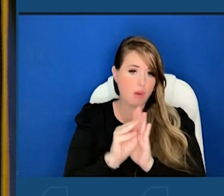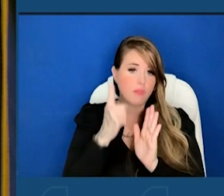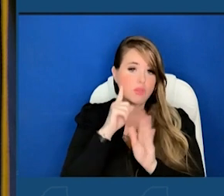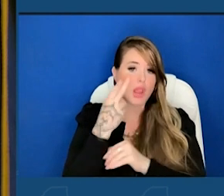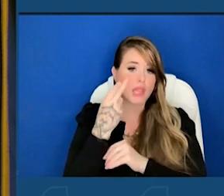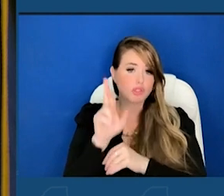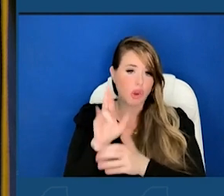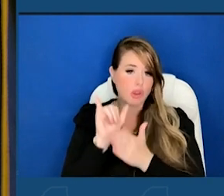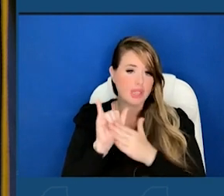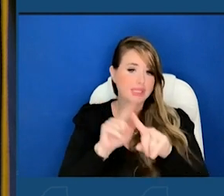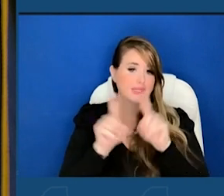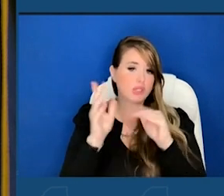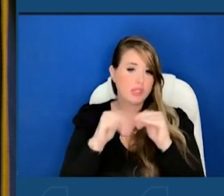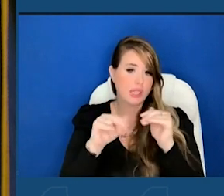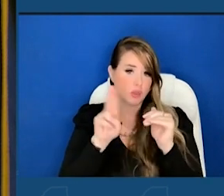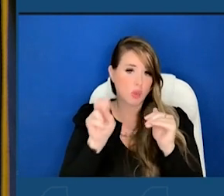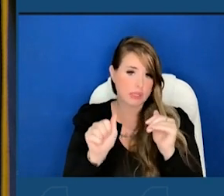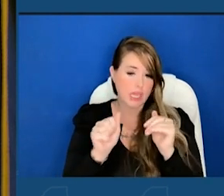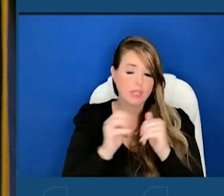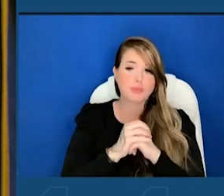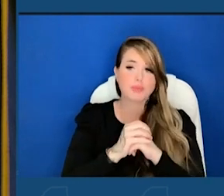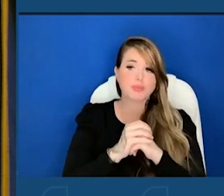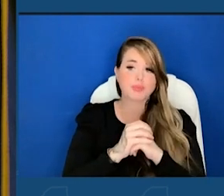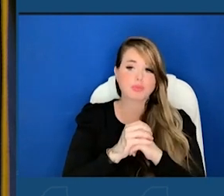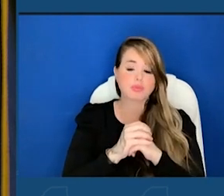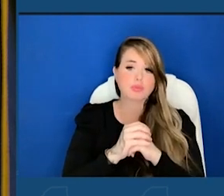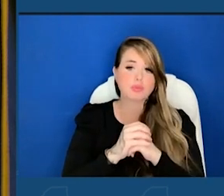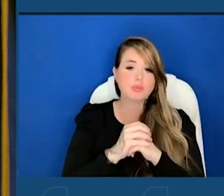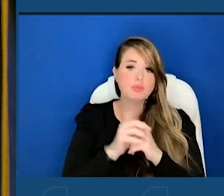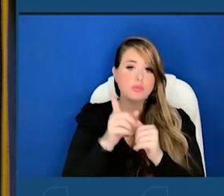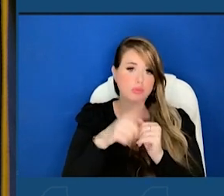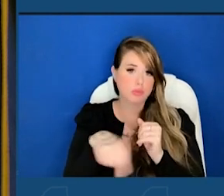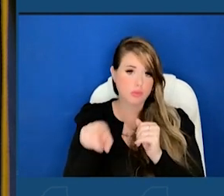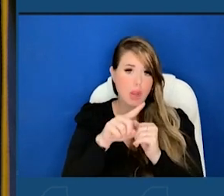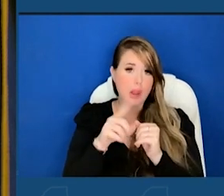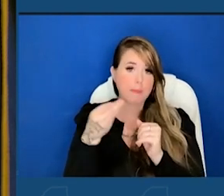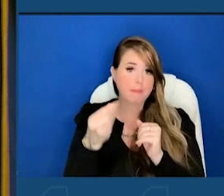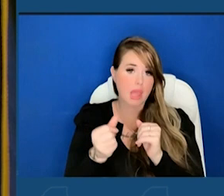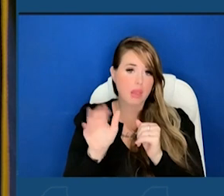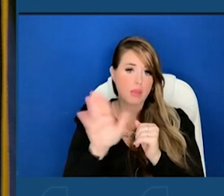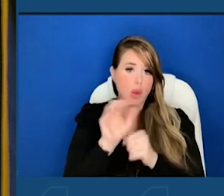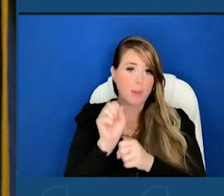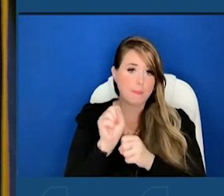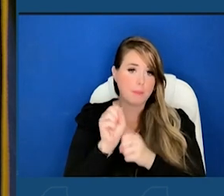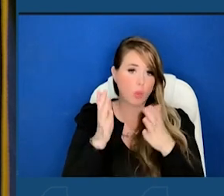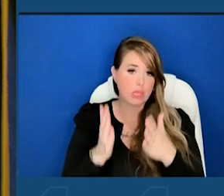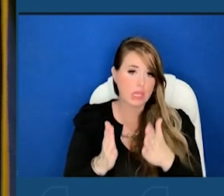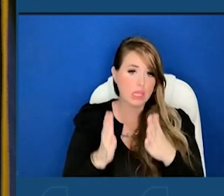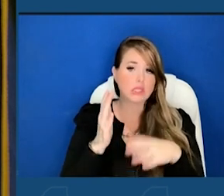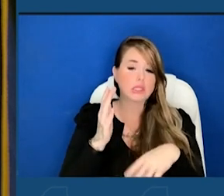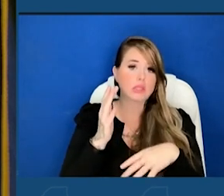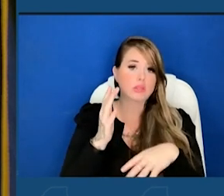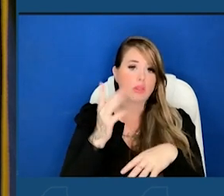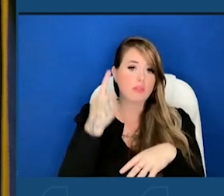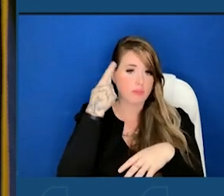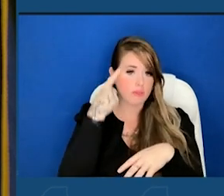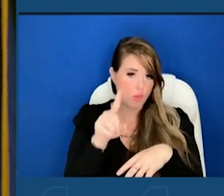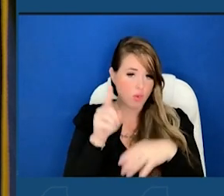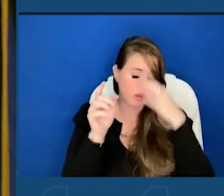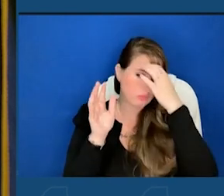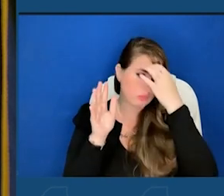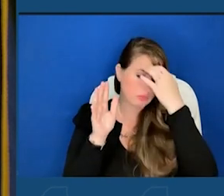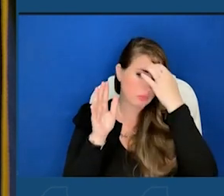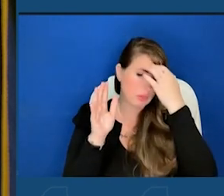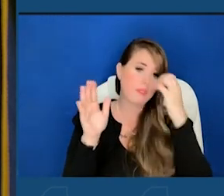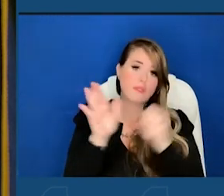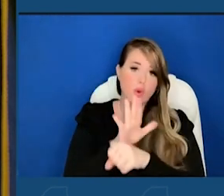that's different than the United States, whereas they pay their employees for full pay